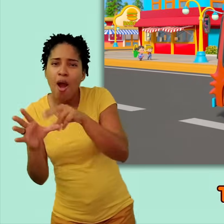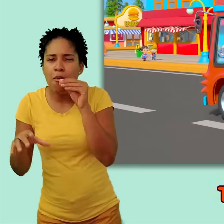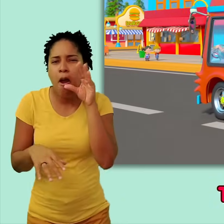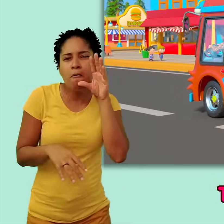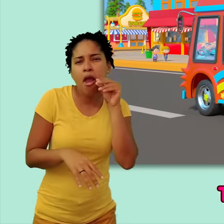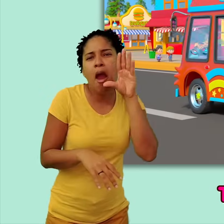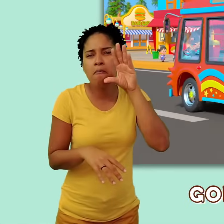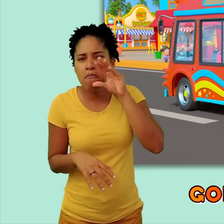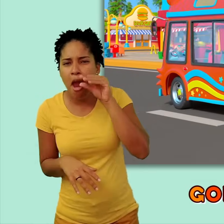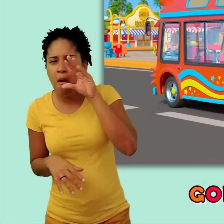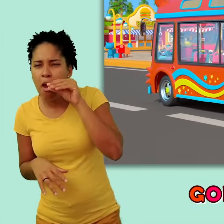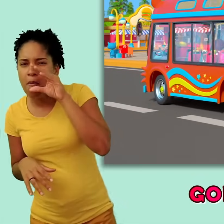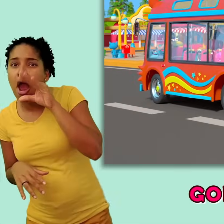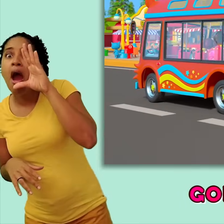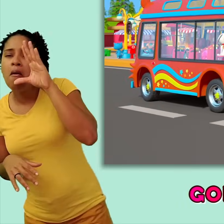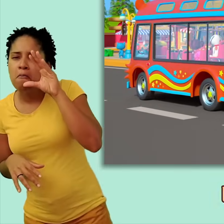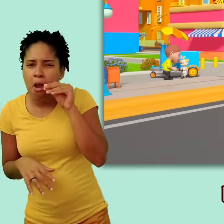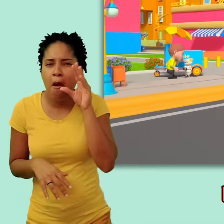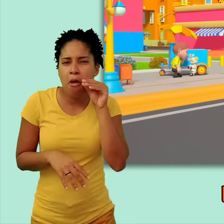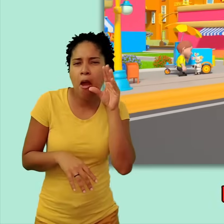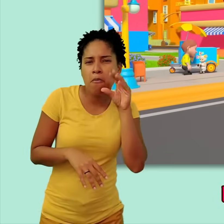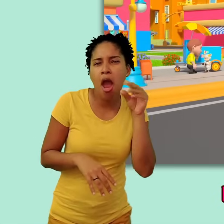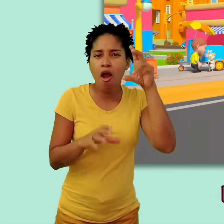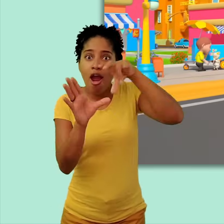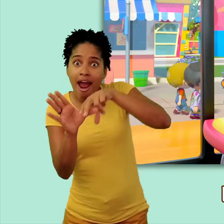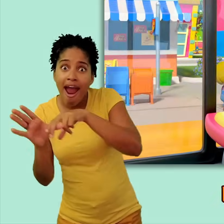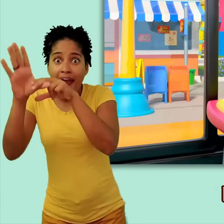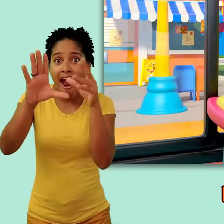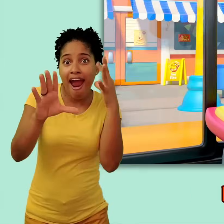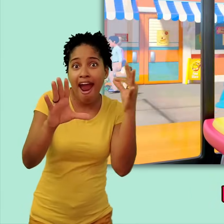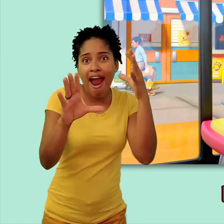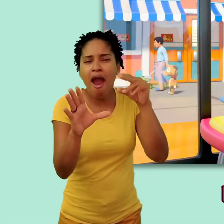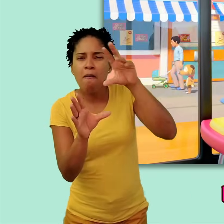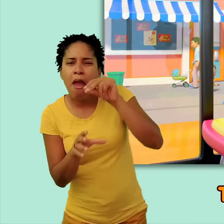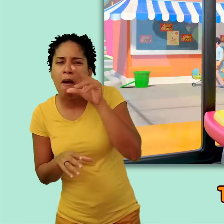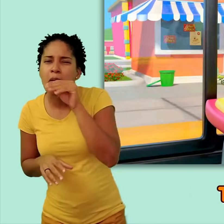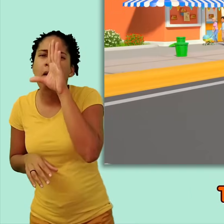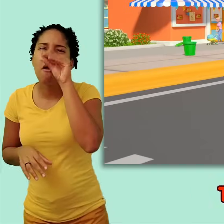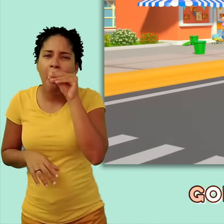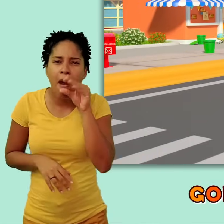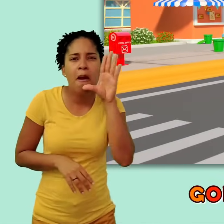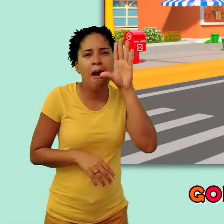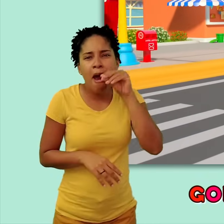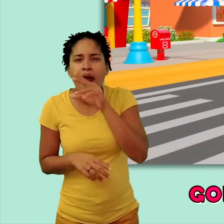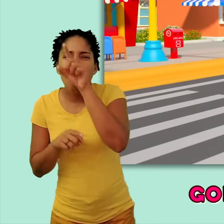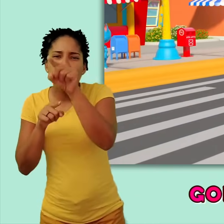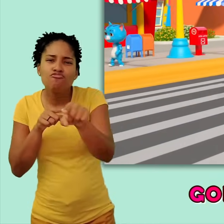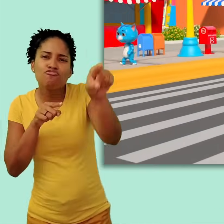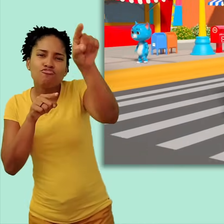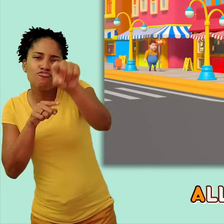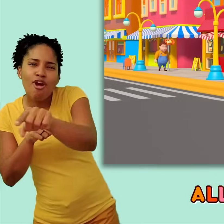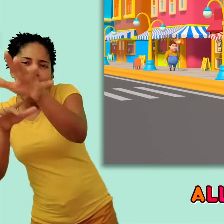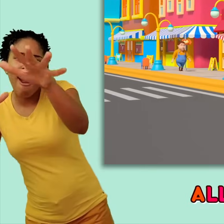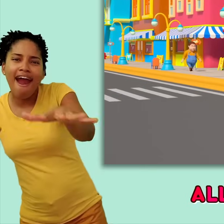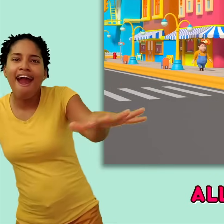The cat on the bus goes meow, meow, meow, meow, meow, meow, meow, meow, meow. The cat on the bus goes meow, meow,